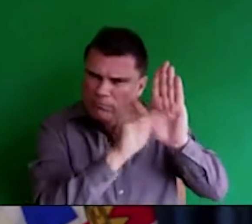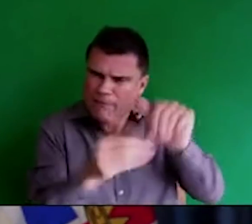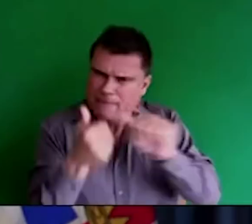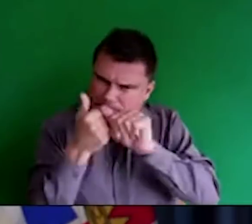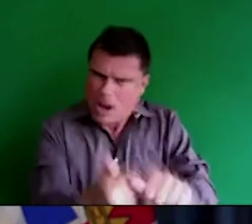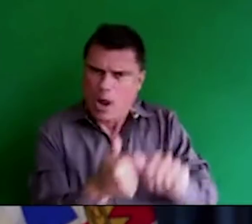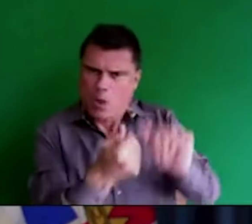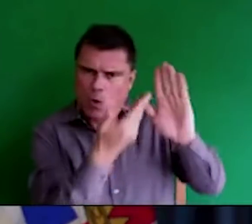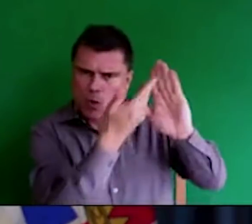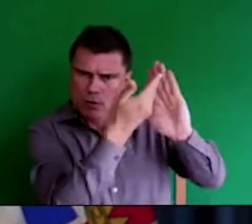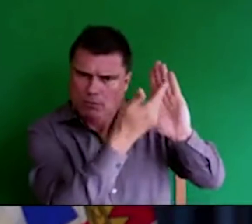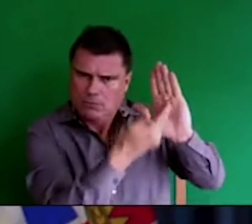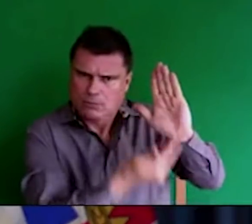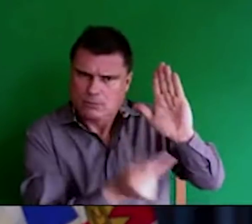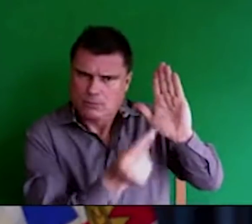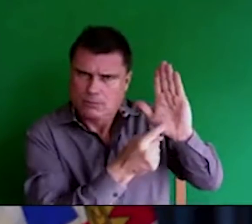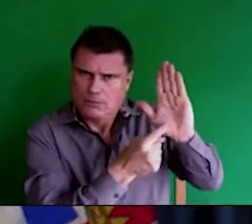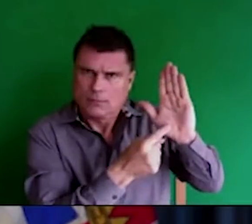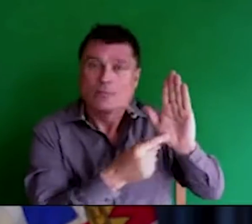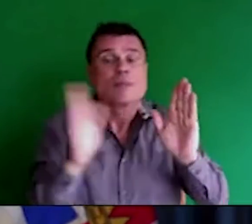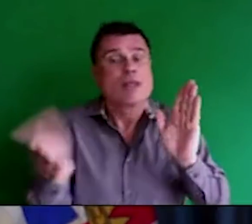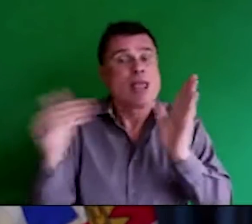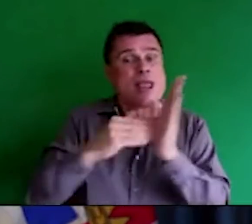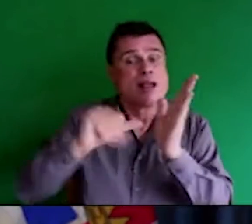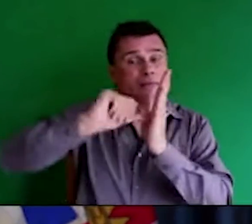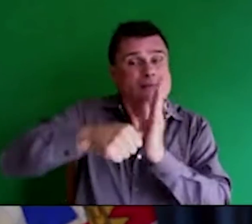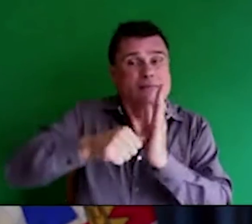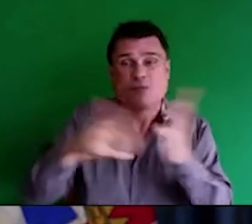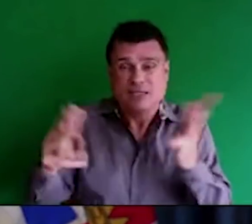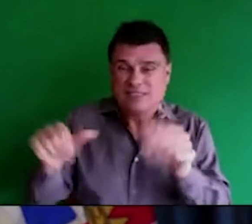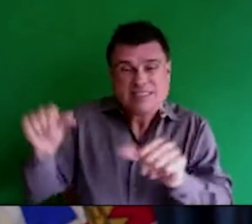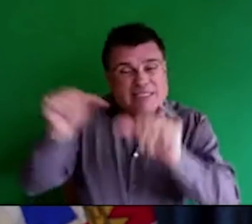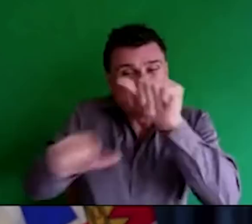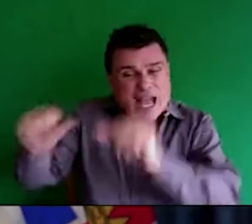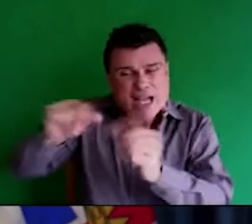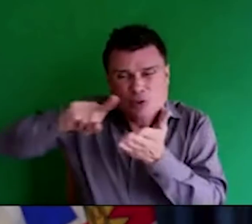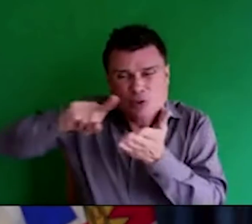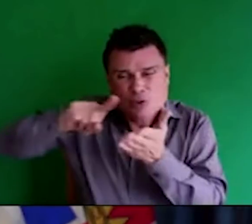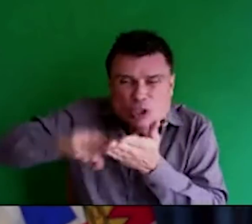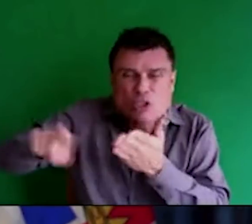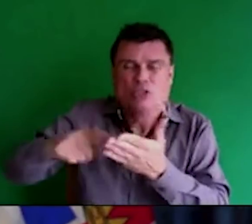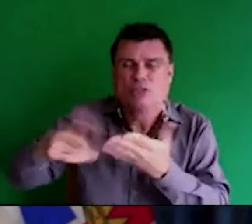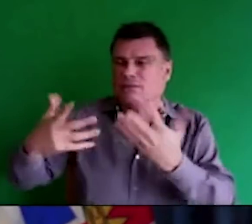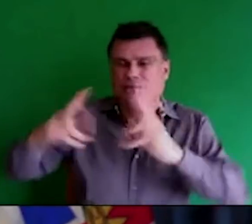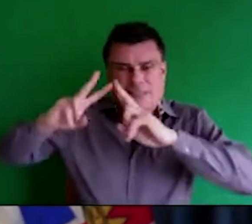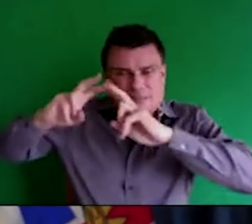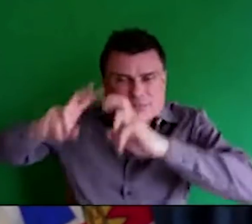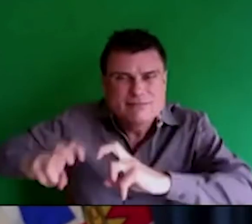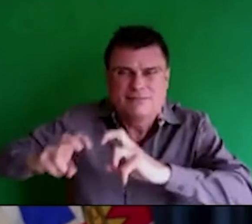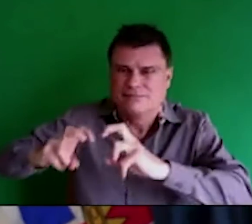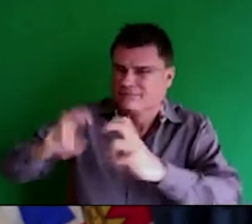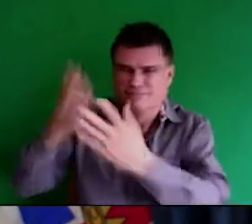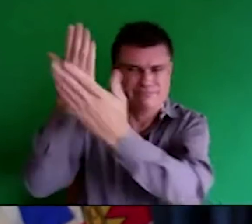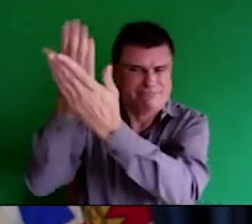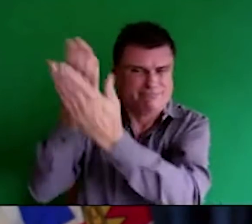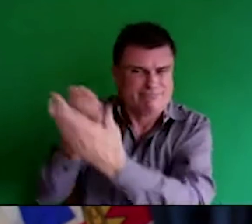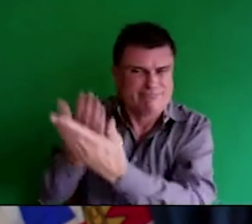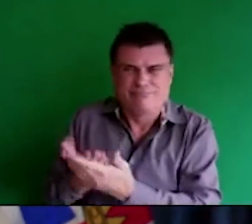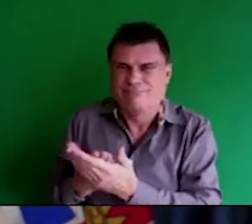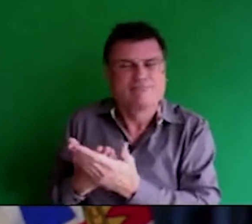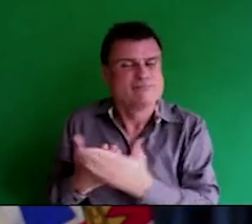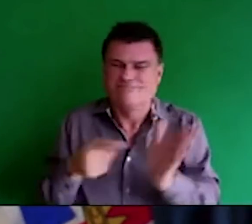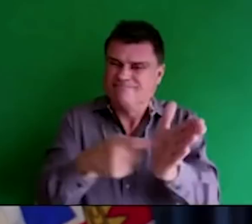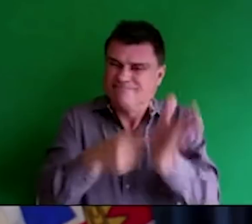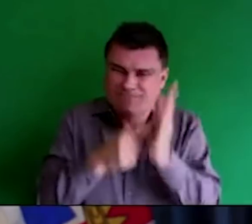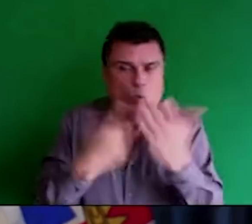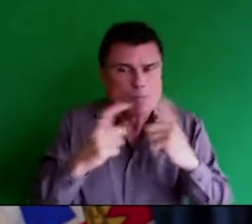need to follow the science. It's clear that we've seen significant outbreaks in Fraser Health and in Coastal Health in the Lower Mainland.